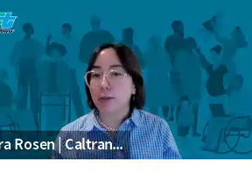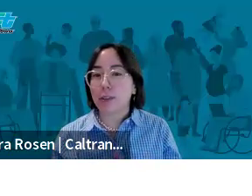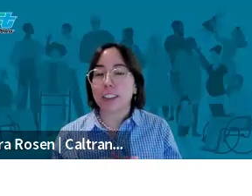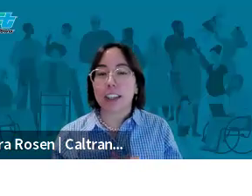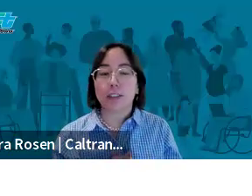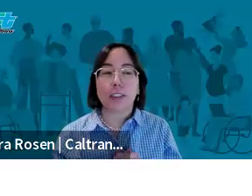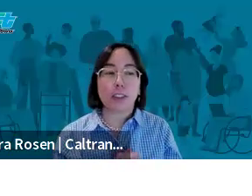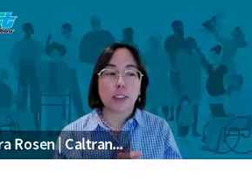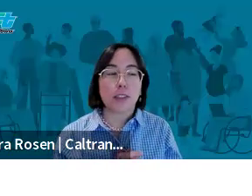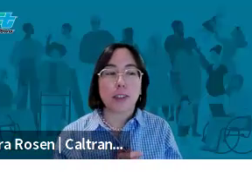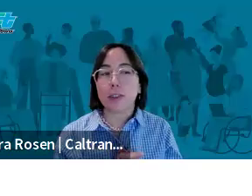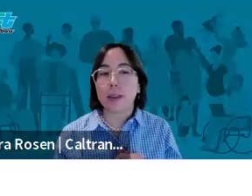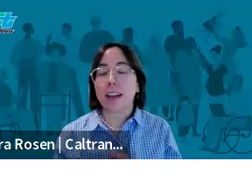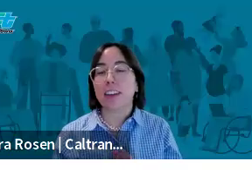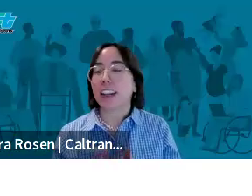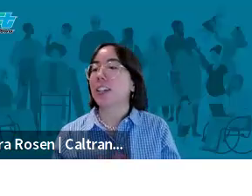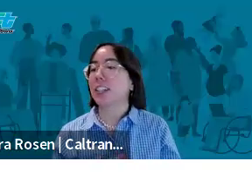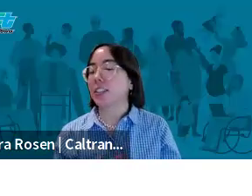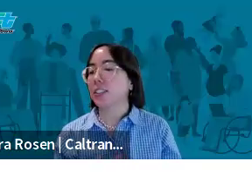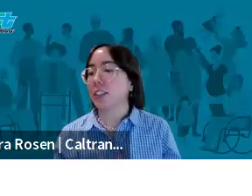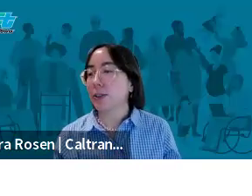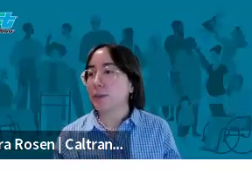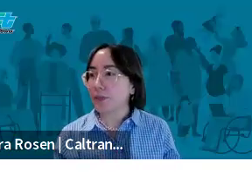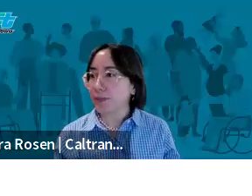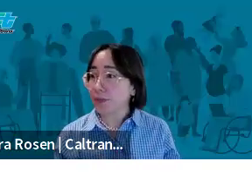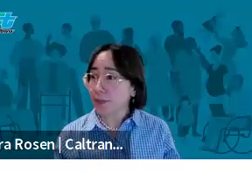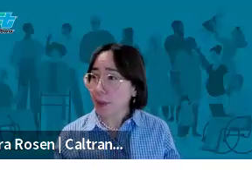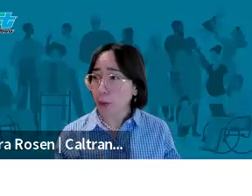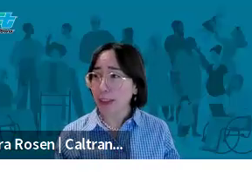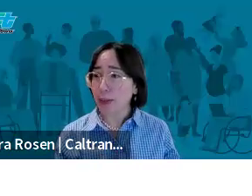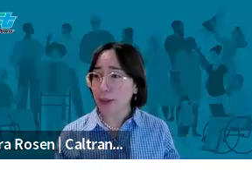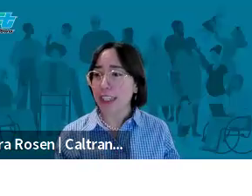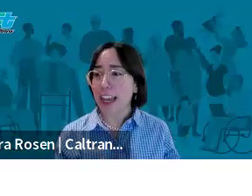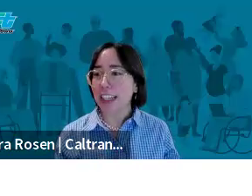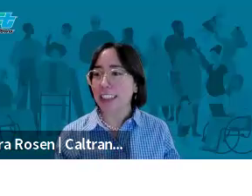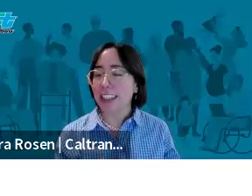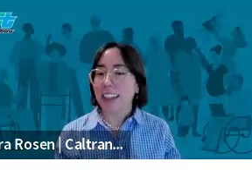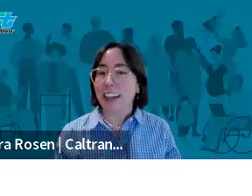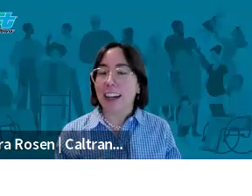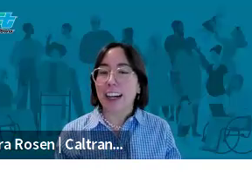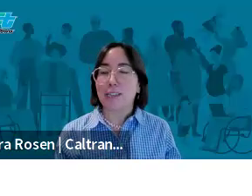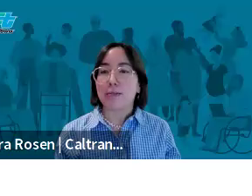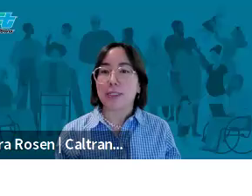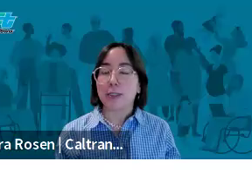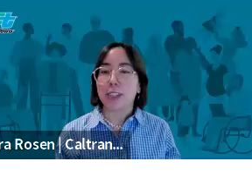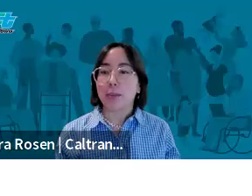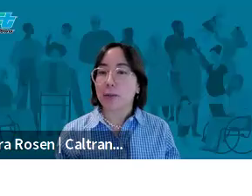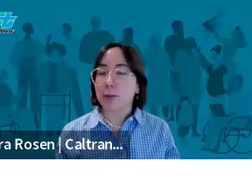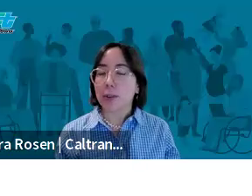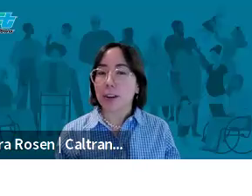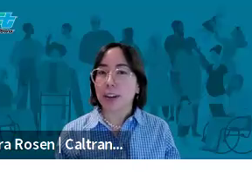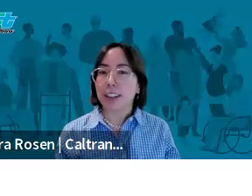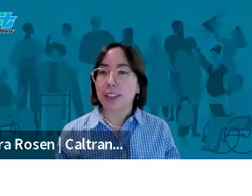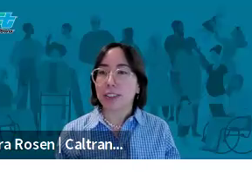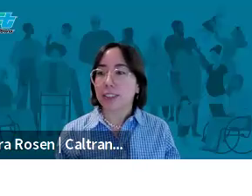what chapter 4 is like for those of you who maybe haven't had a chance to read through it yet. So